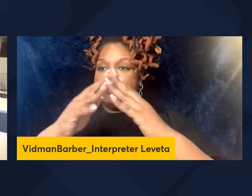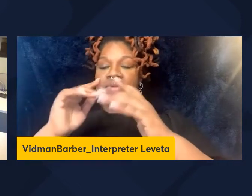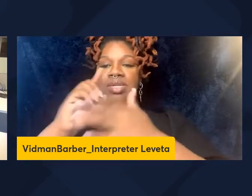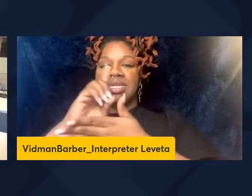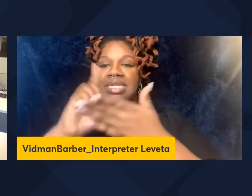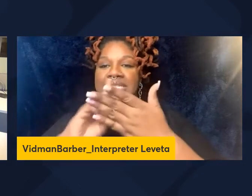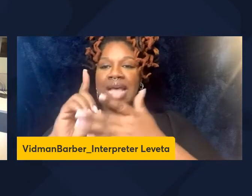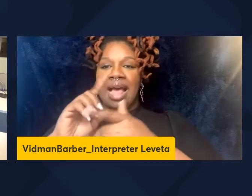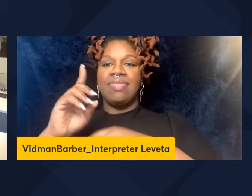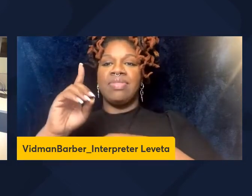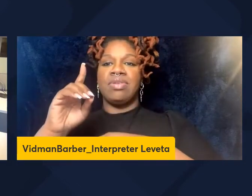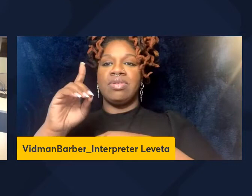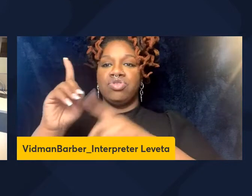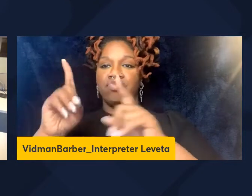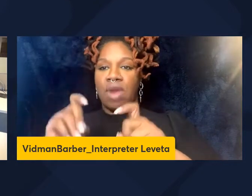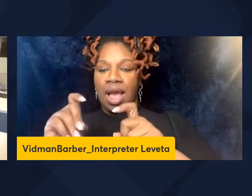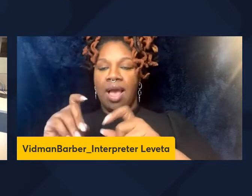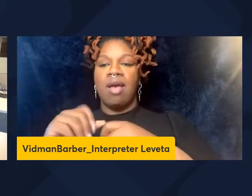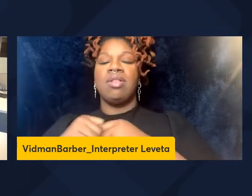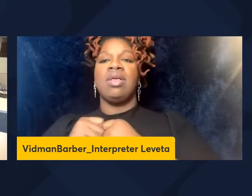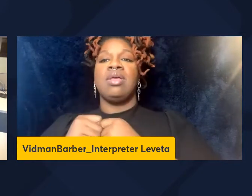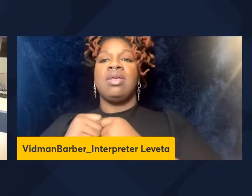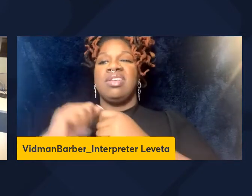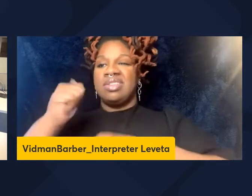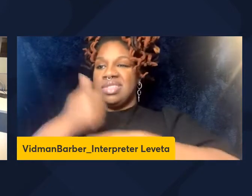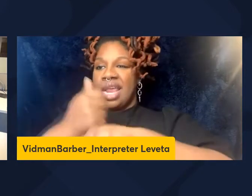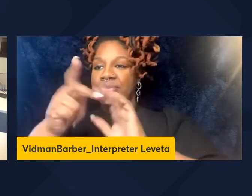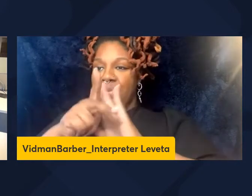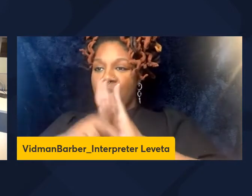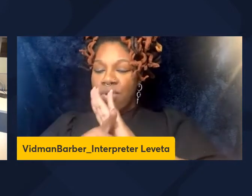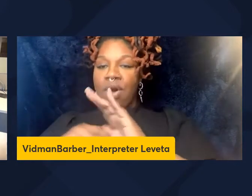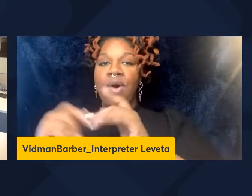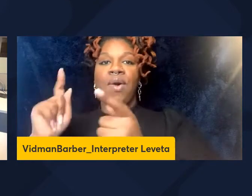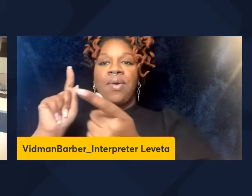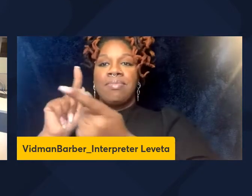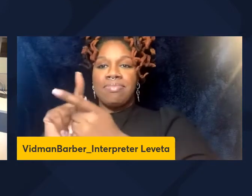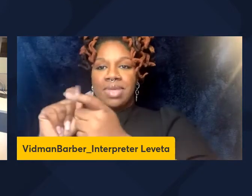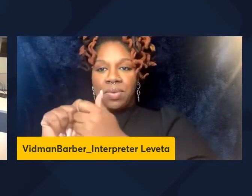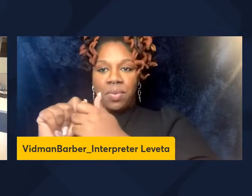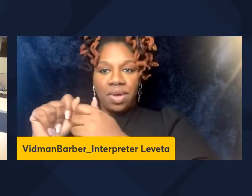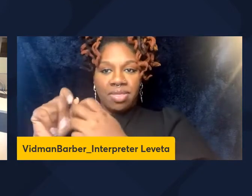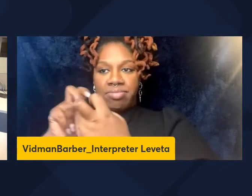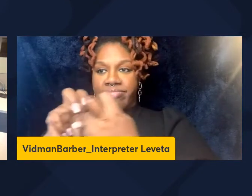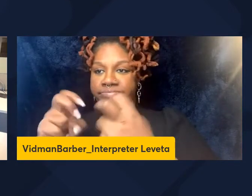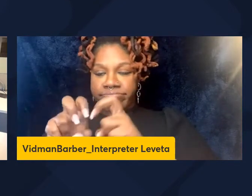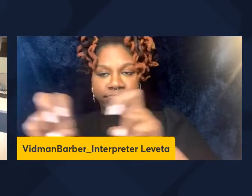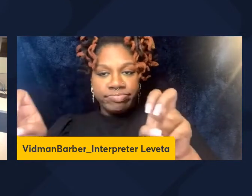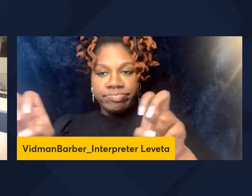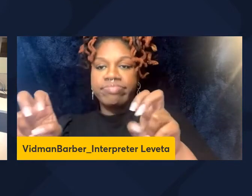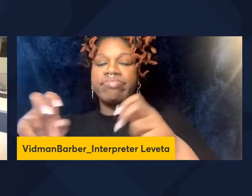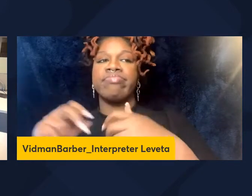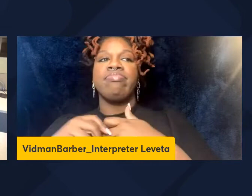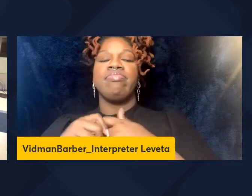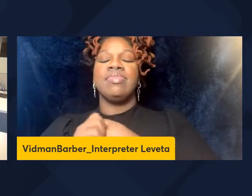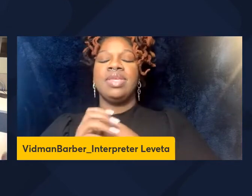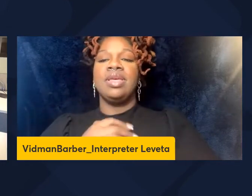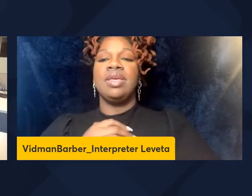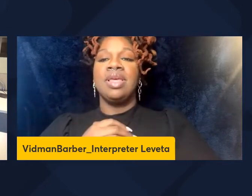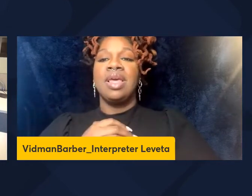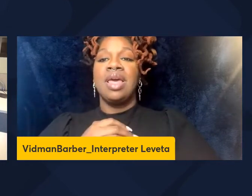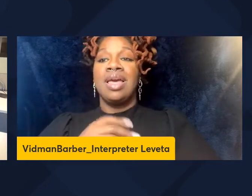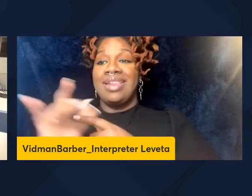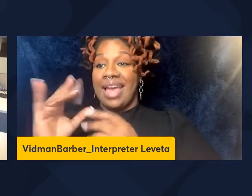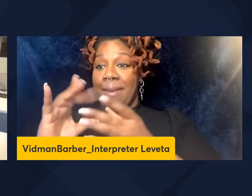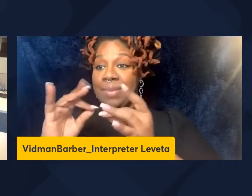the investigators, and have them recruit, complete trials. And as was said in my introduction, I had the pleasure